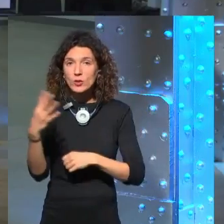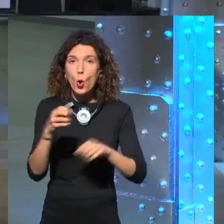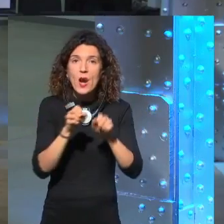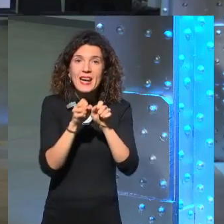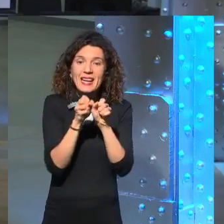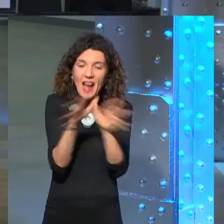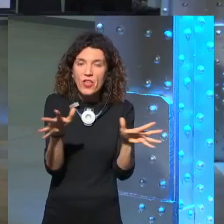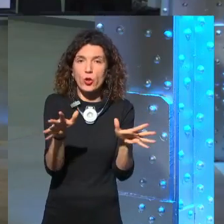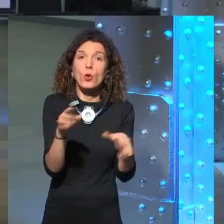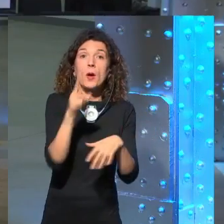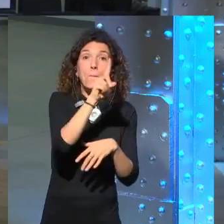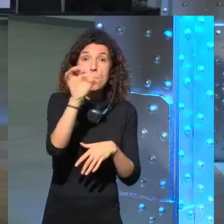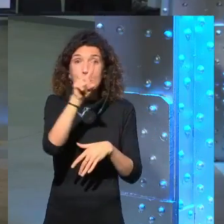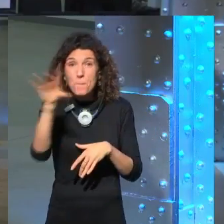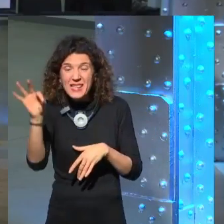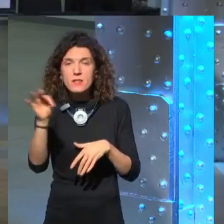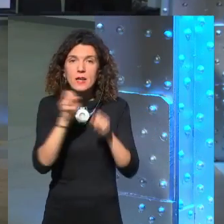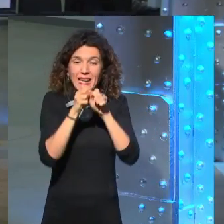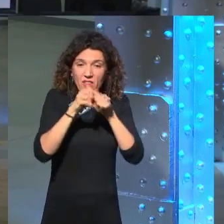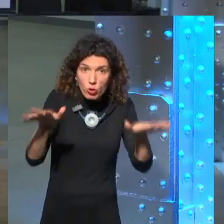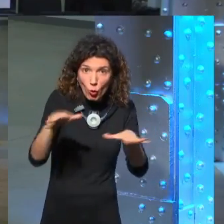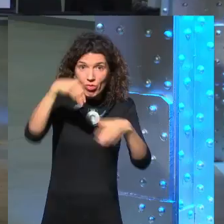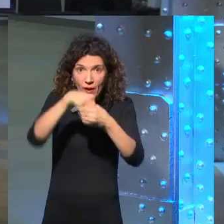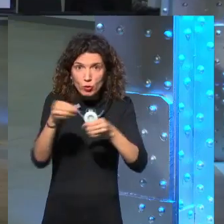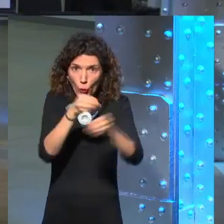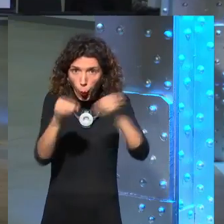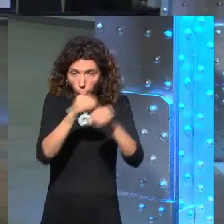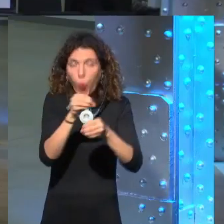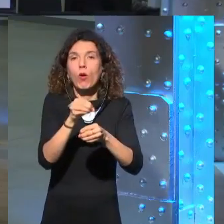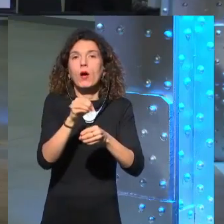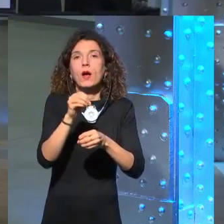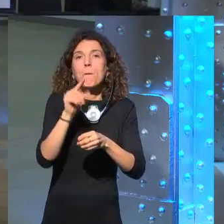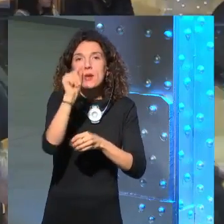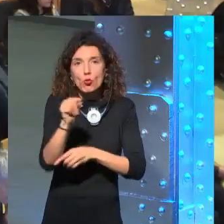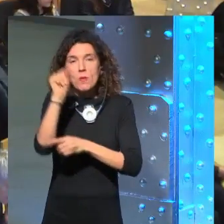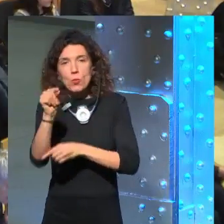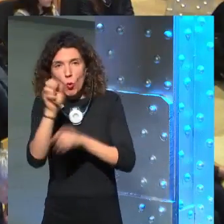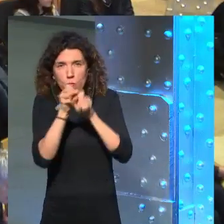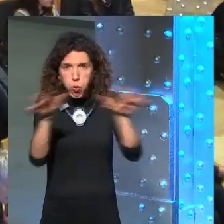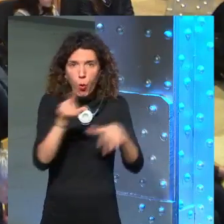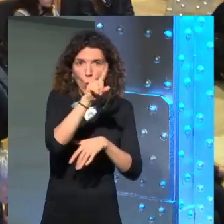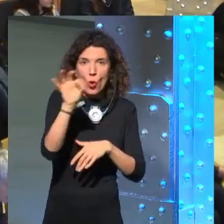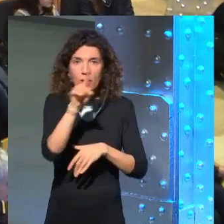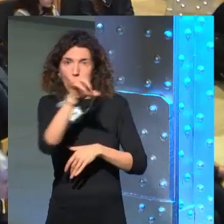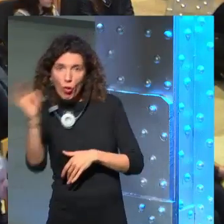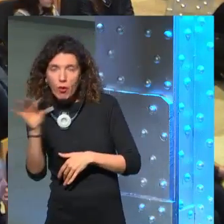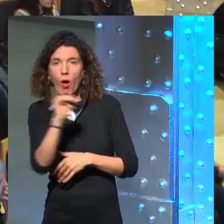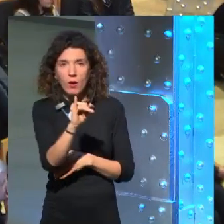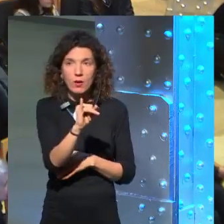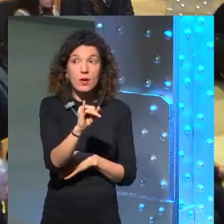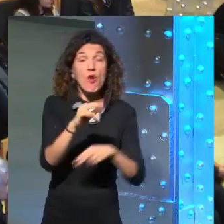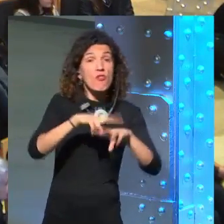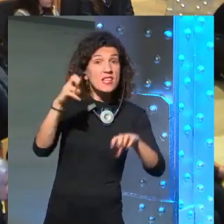984 bits of radiation are being kicked off here. What this can't tell me, it seems like what physics can't tell